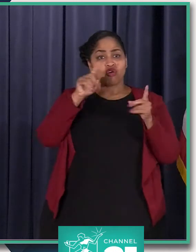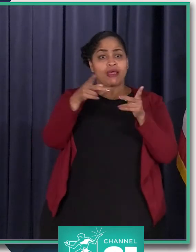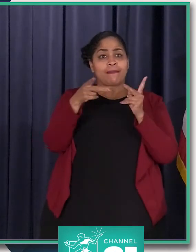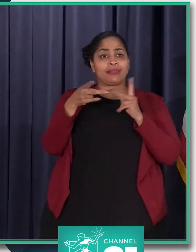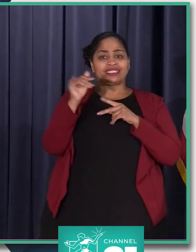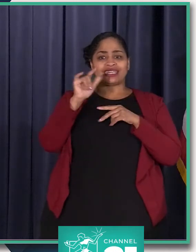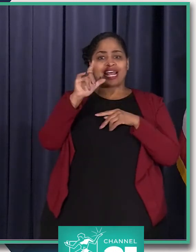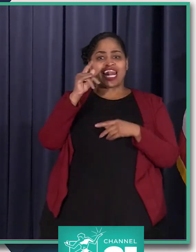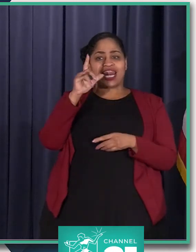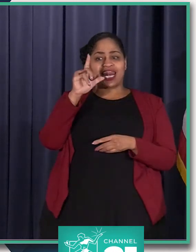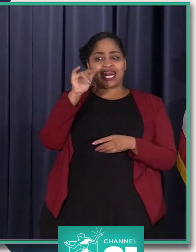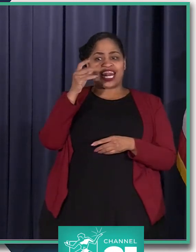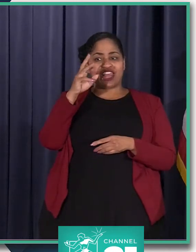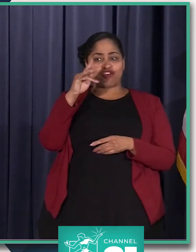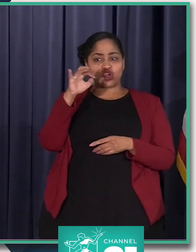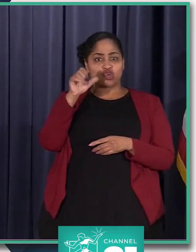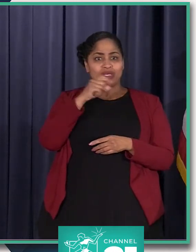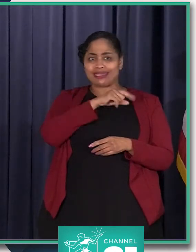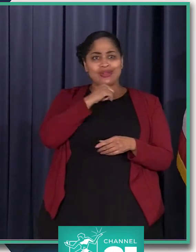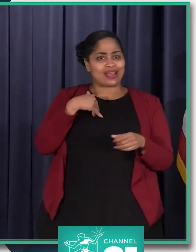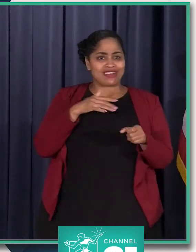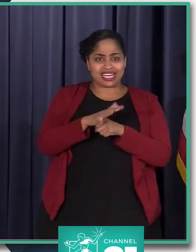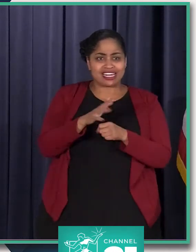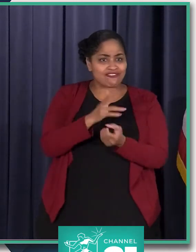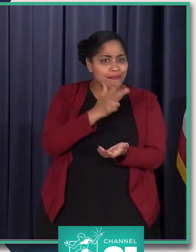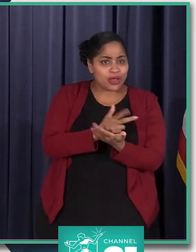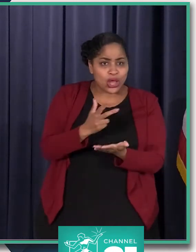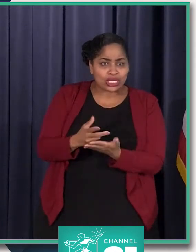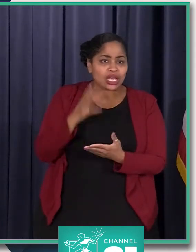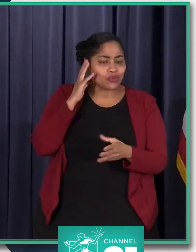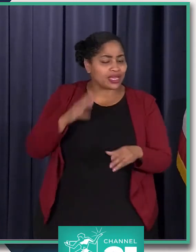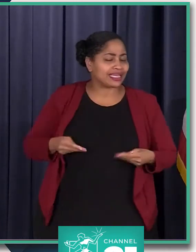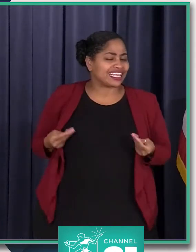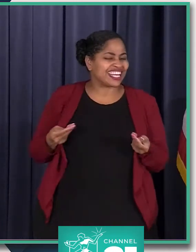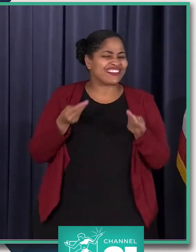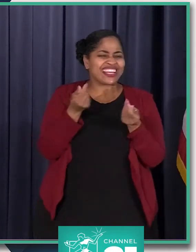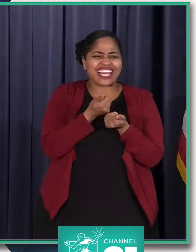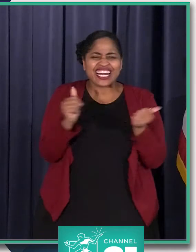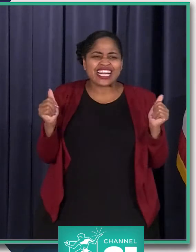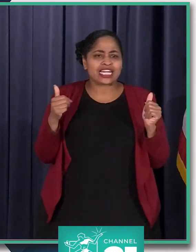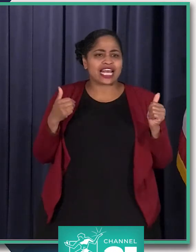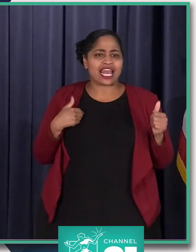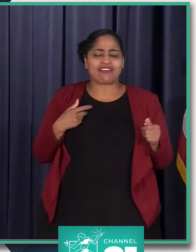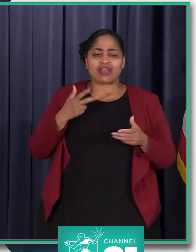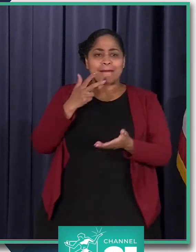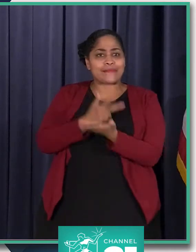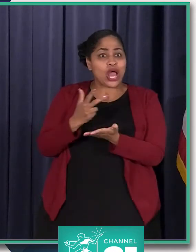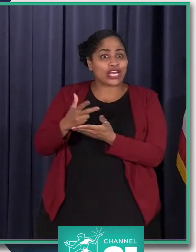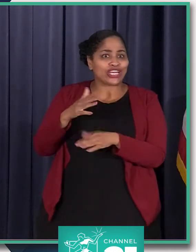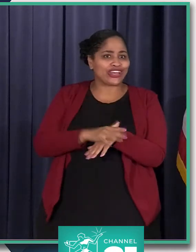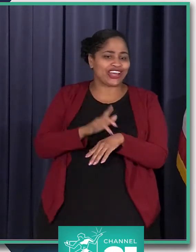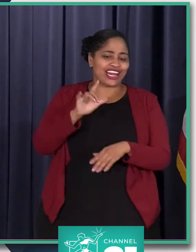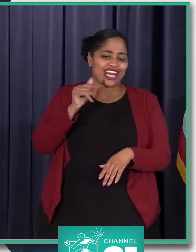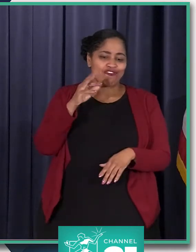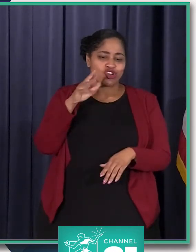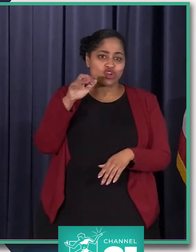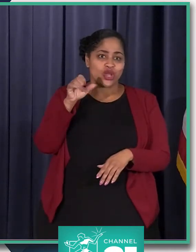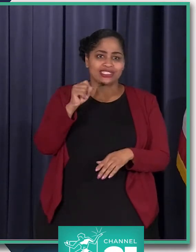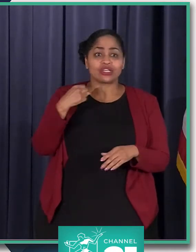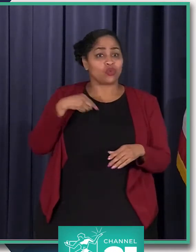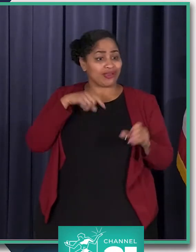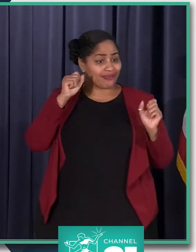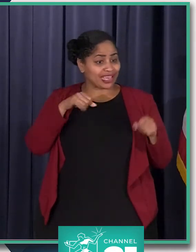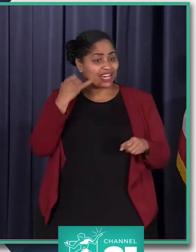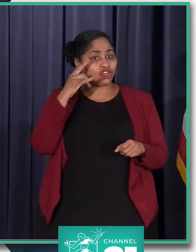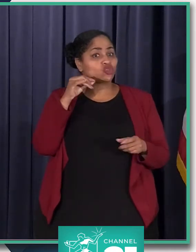like Livernois, they don't have enough parking. And they would give anything to have off-street parking on Livernois. We can, if we